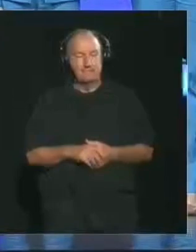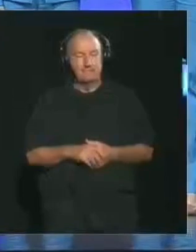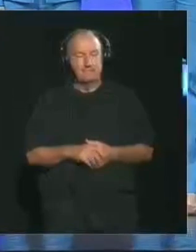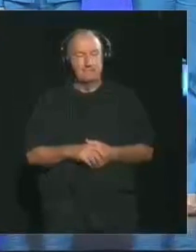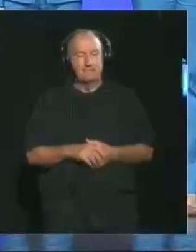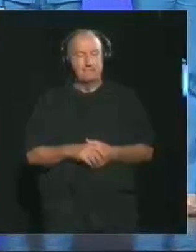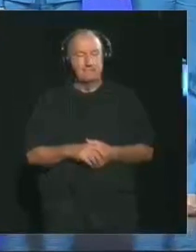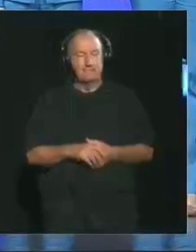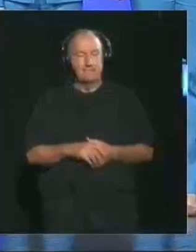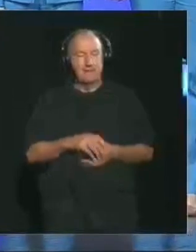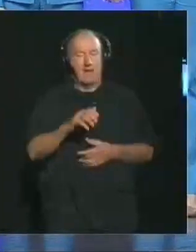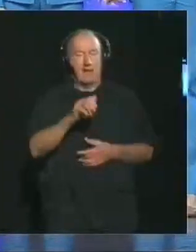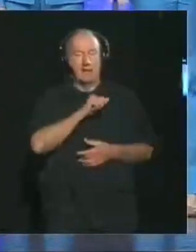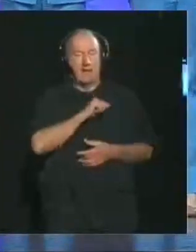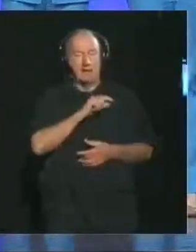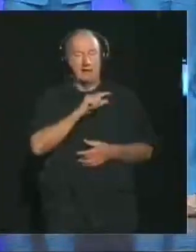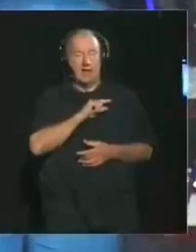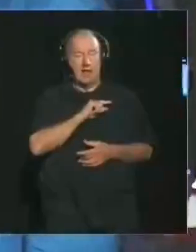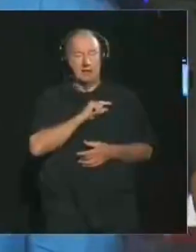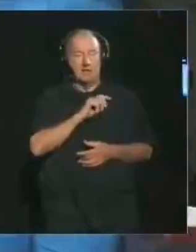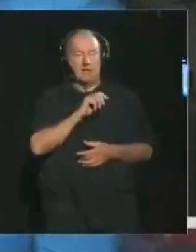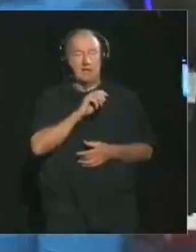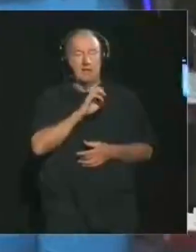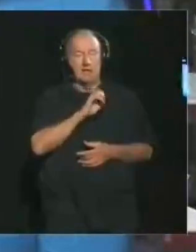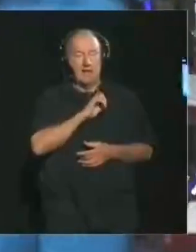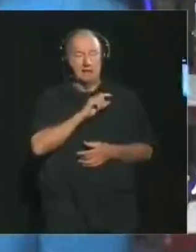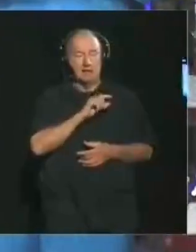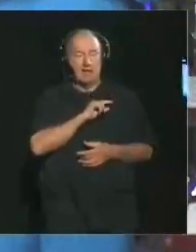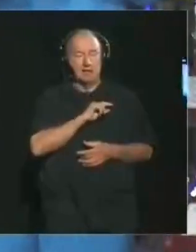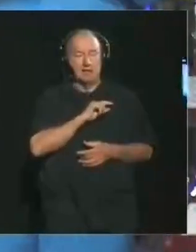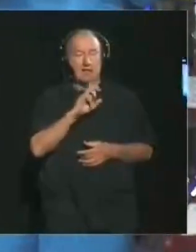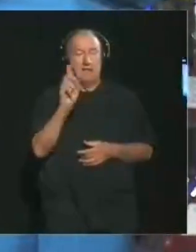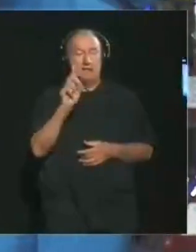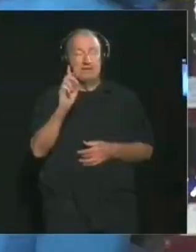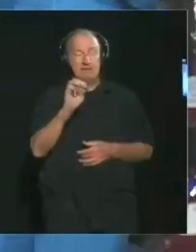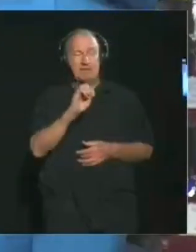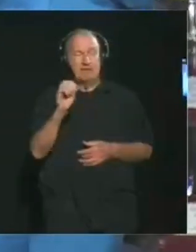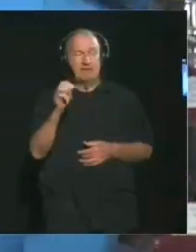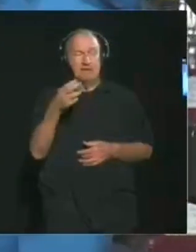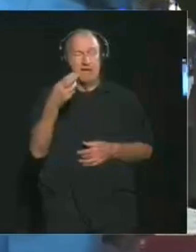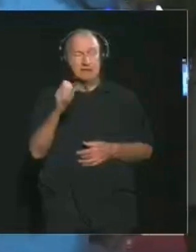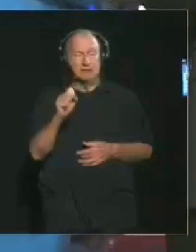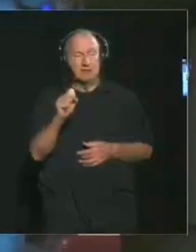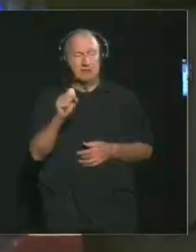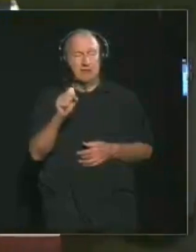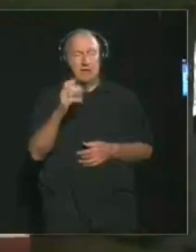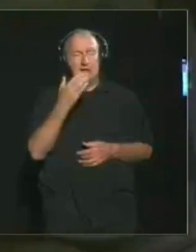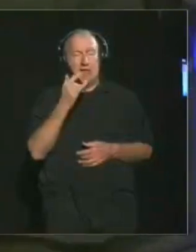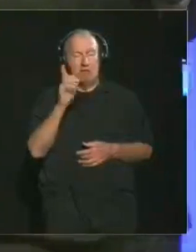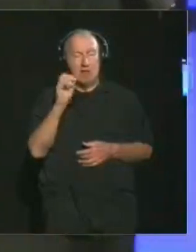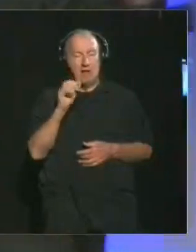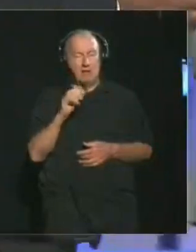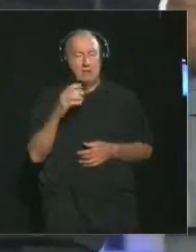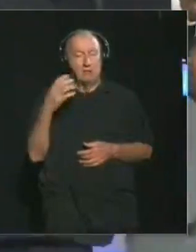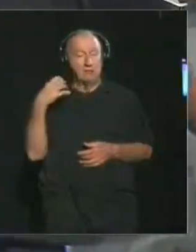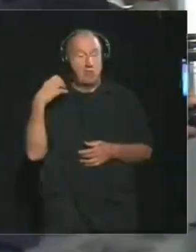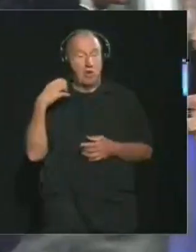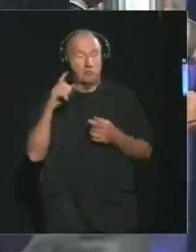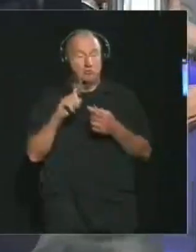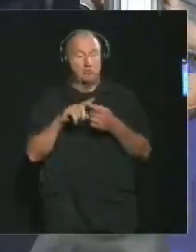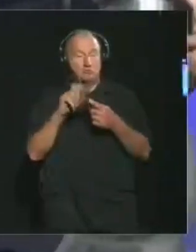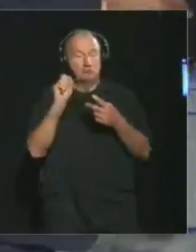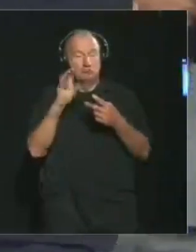Elias Goss and Elijah Goss from Denver East High School in Colorado, coached by Noah Kaplan,